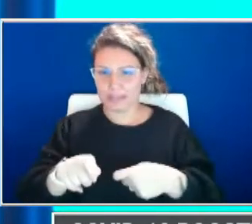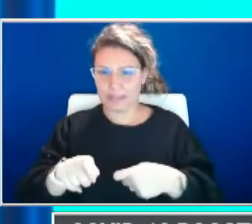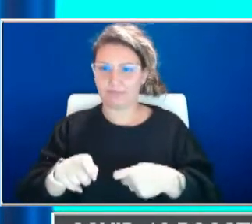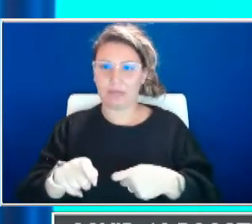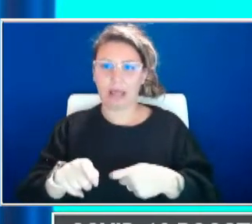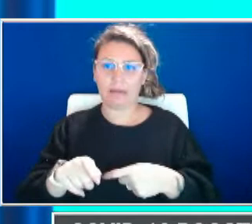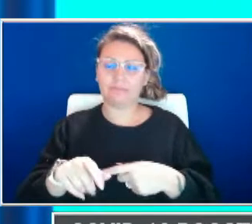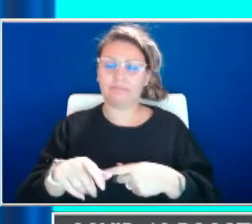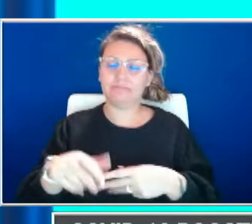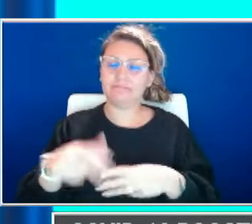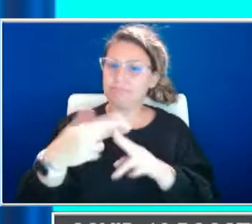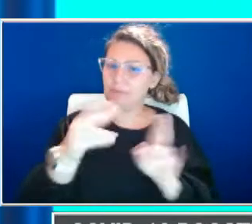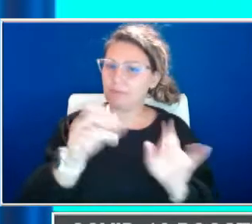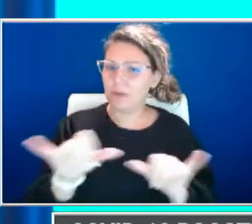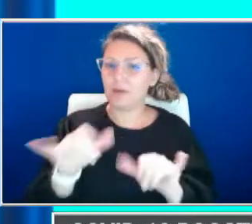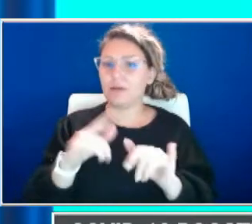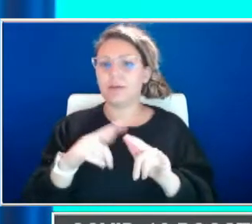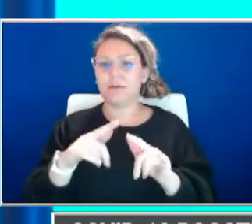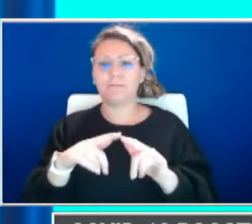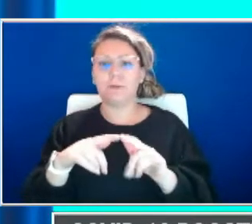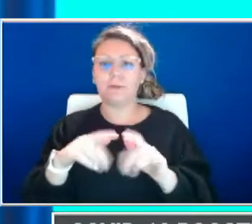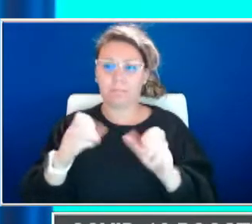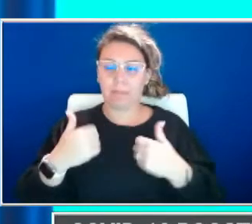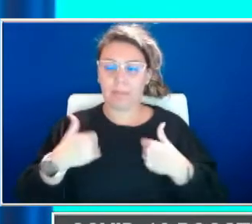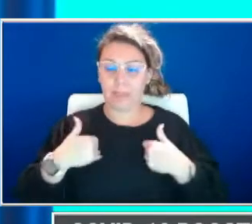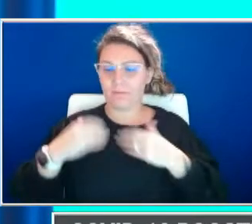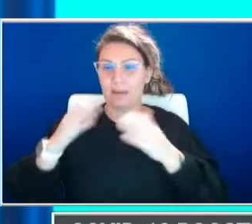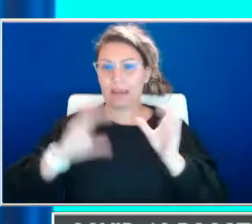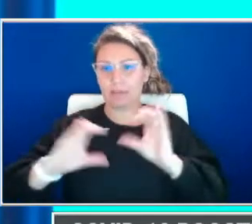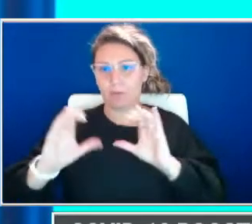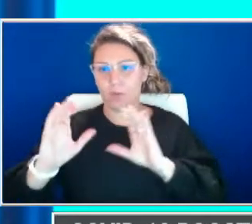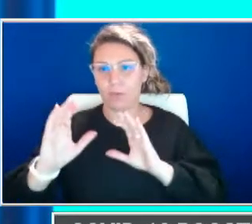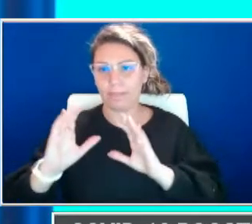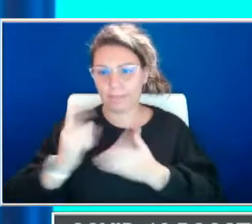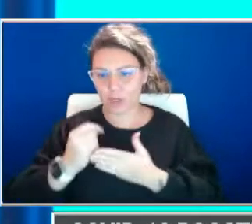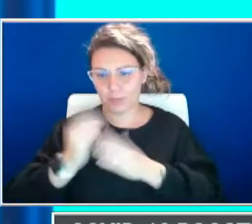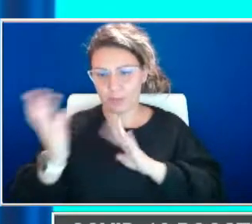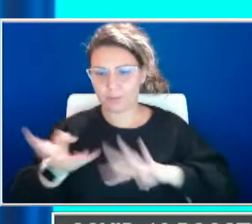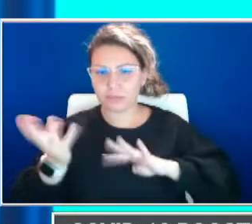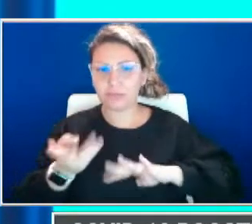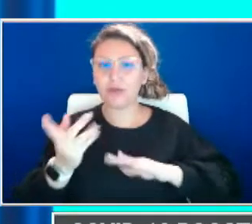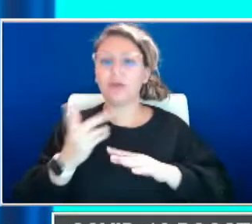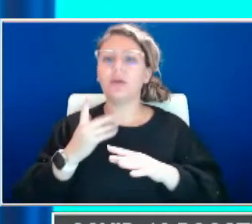to administer chemotherapy, but we know that chemotherapy can